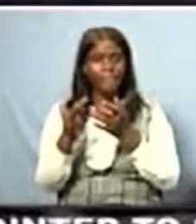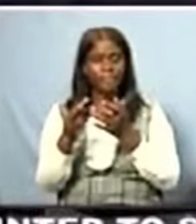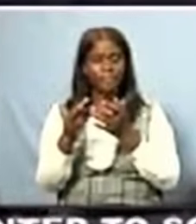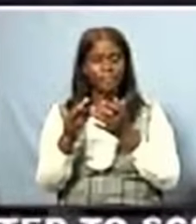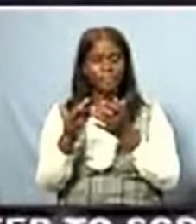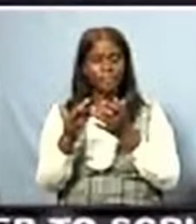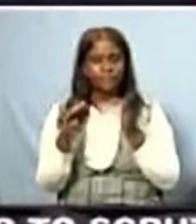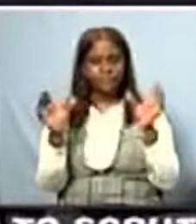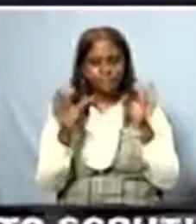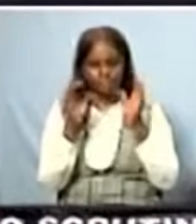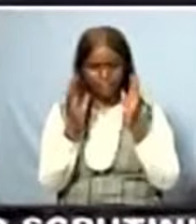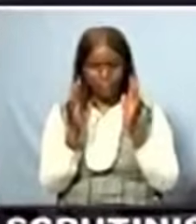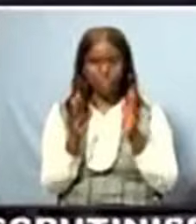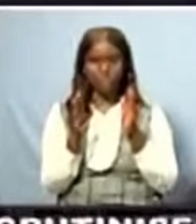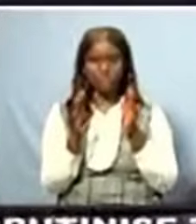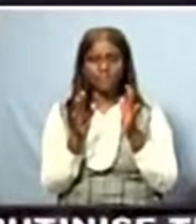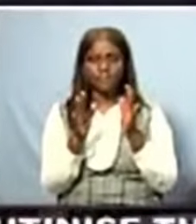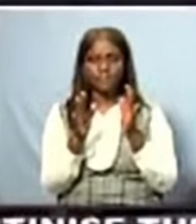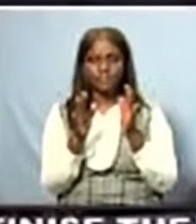as councillors.